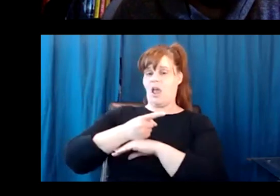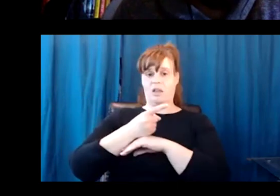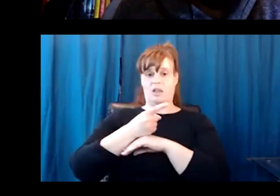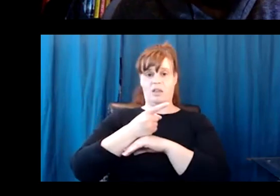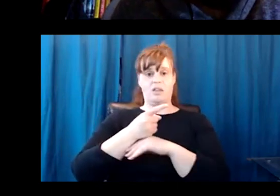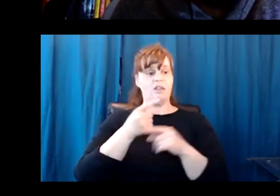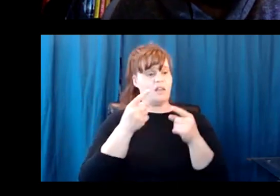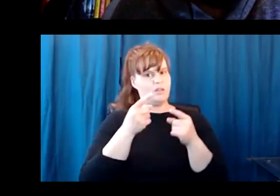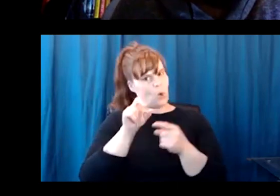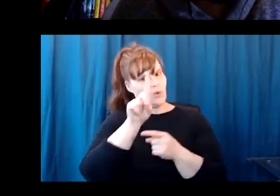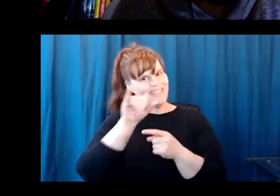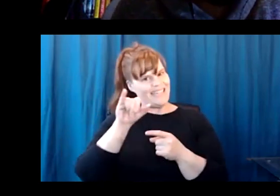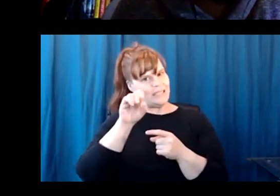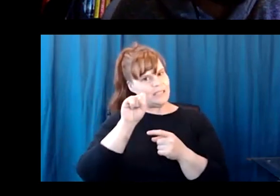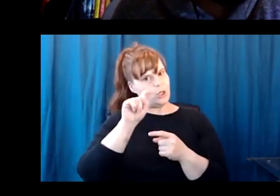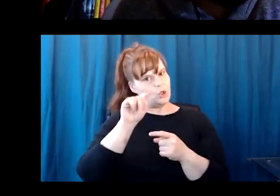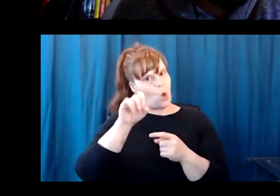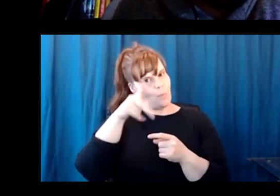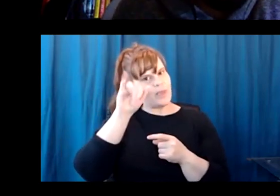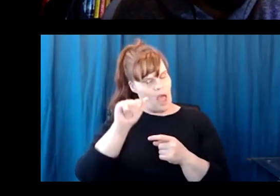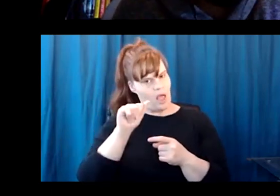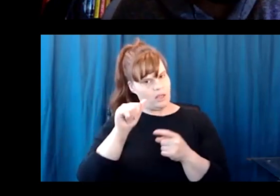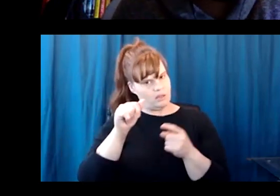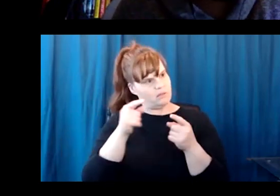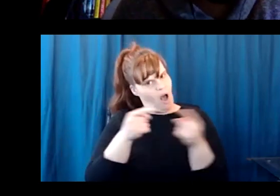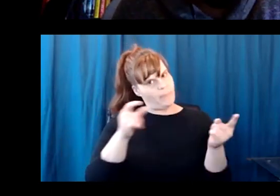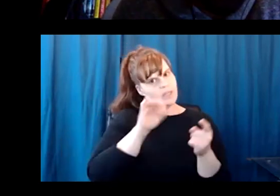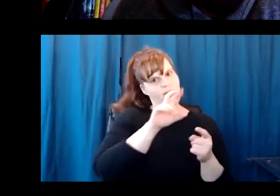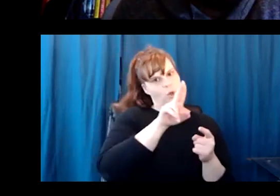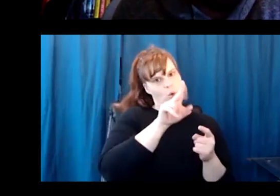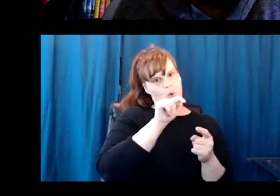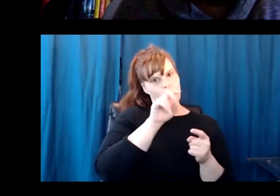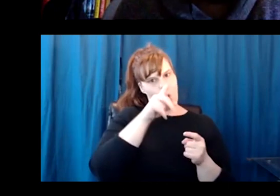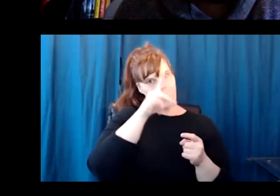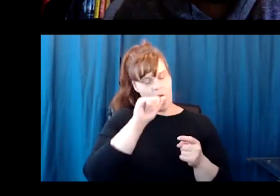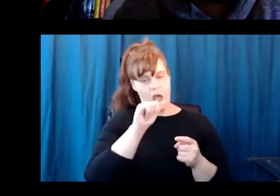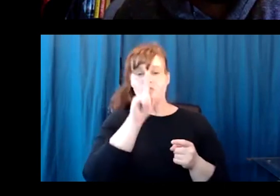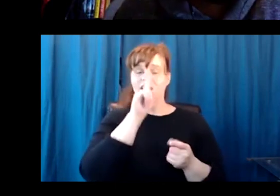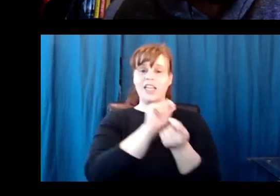opposite, translating quite literally to the bad place.